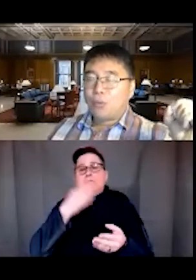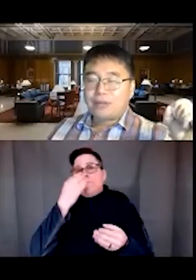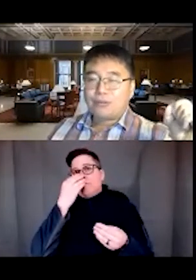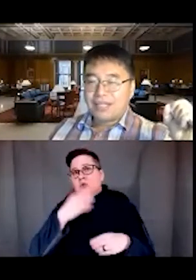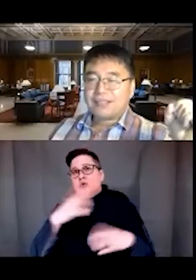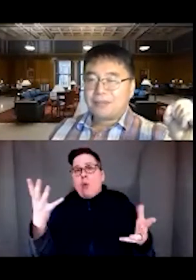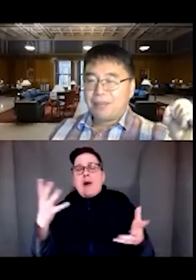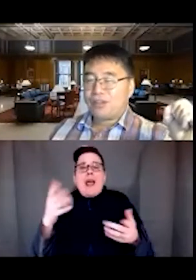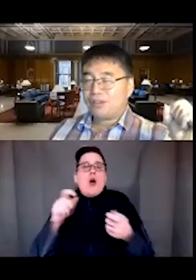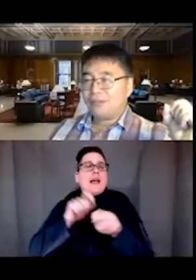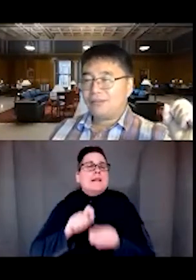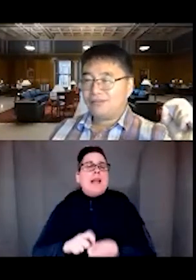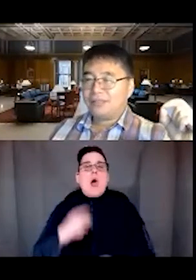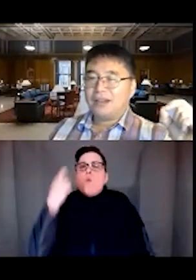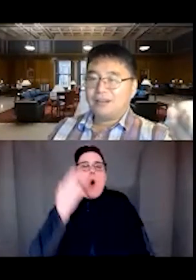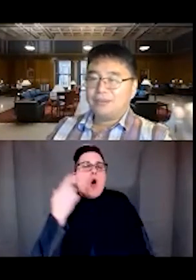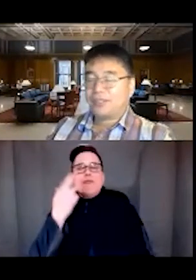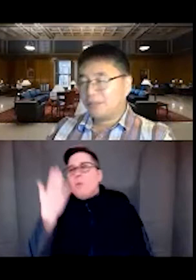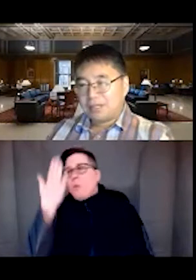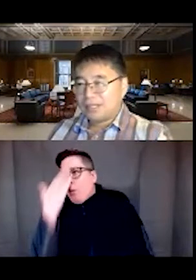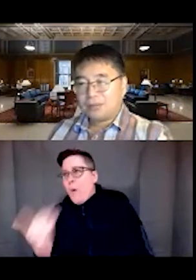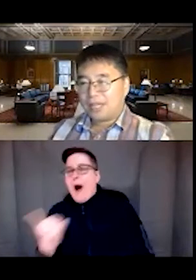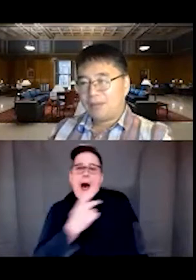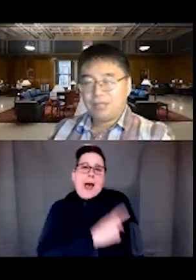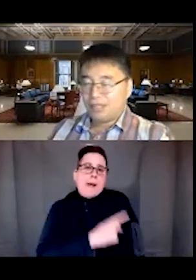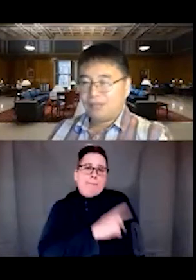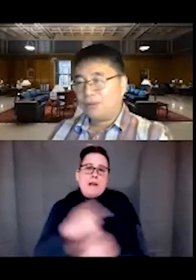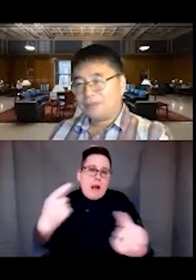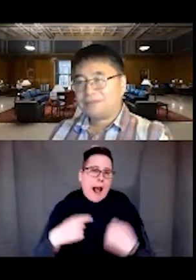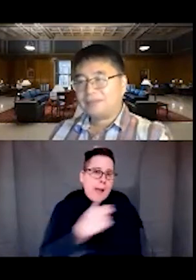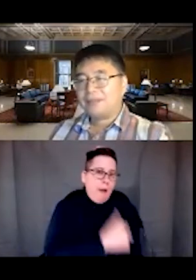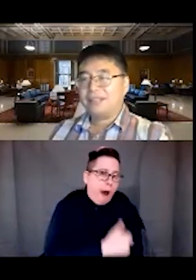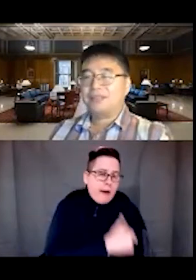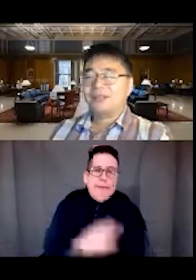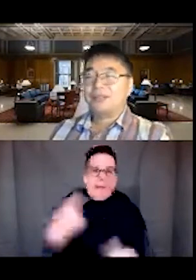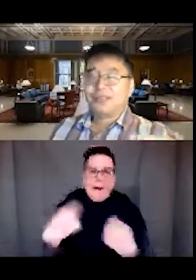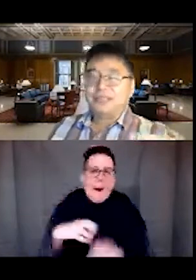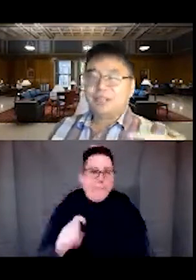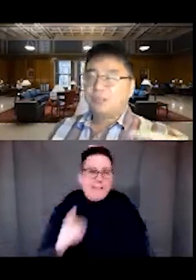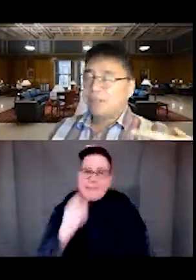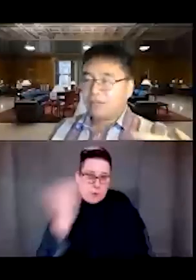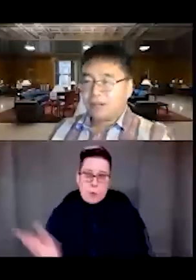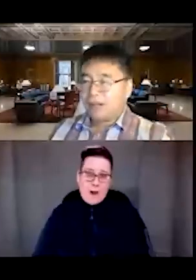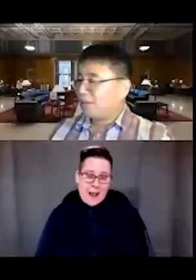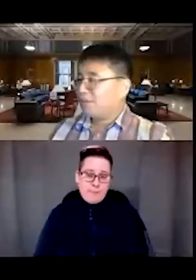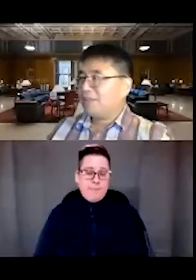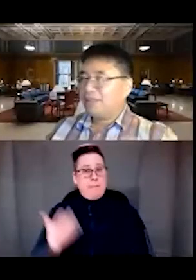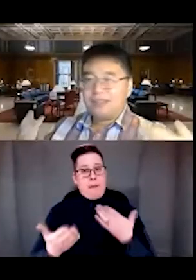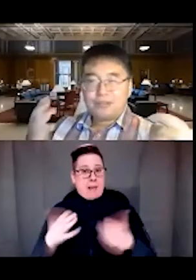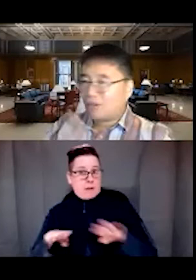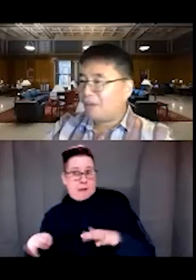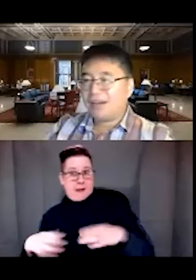for what reason the patient was admitted or came to ED for, right? So it could be behavioral health, it could